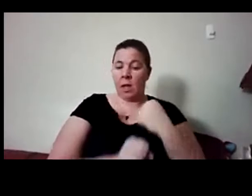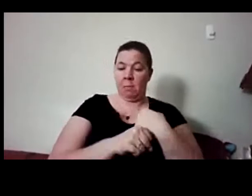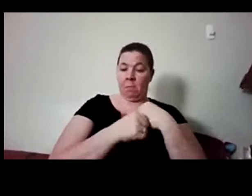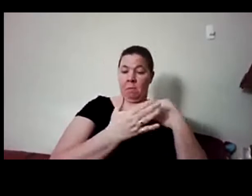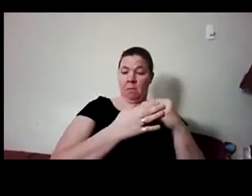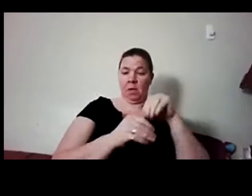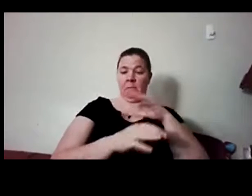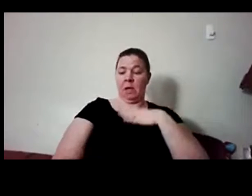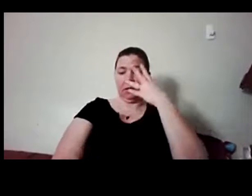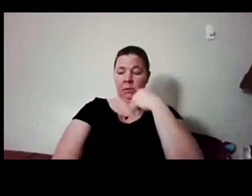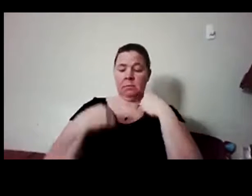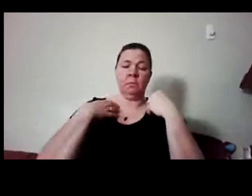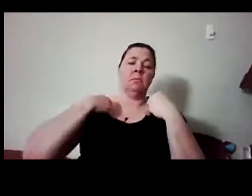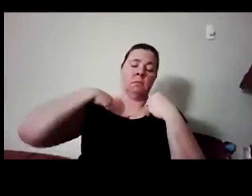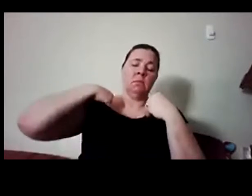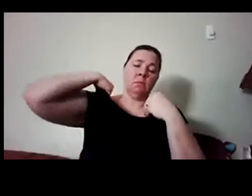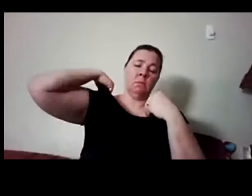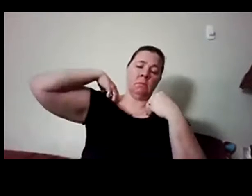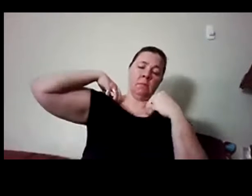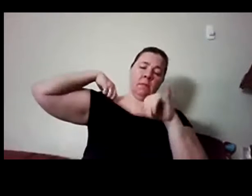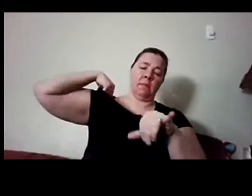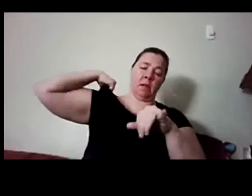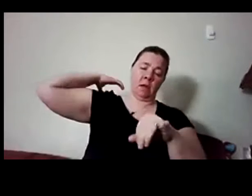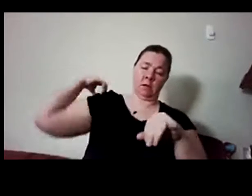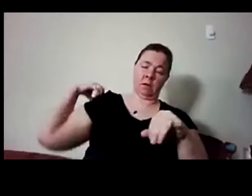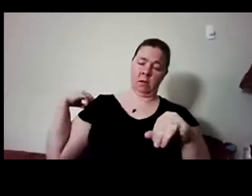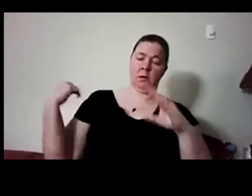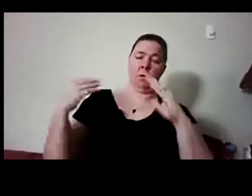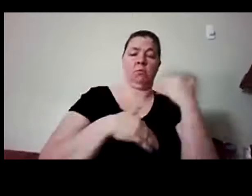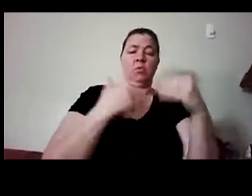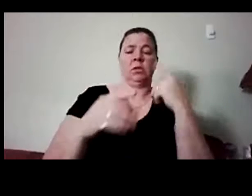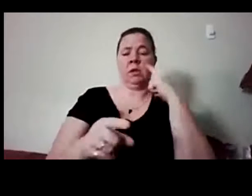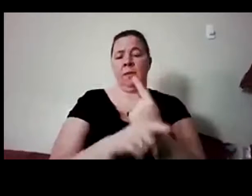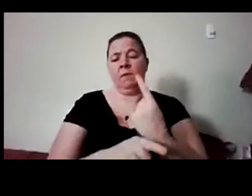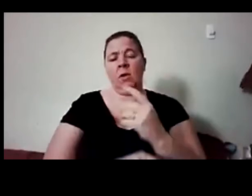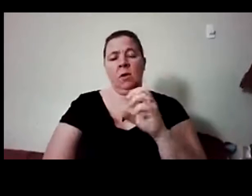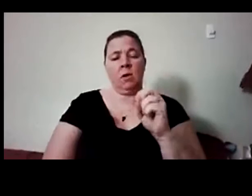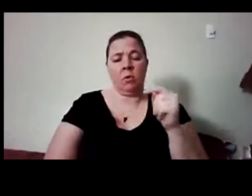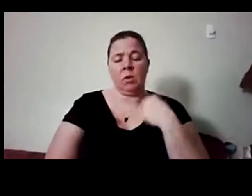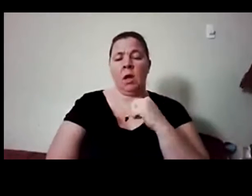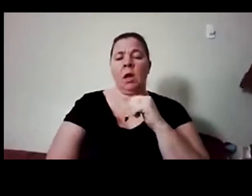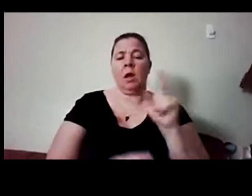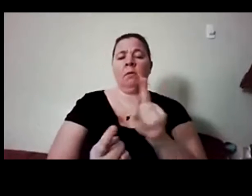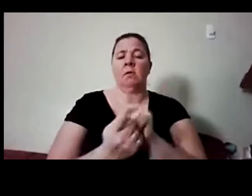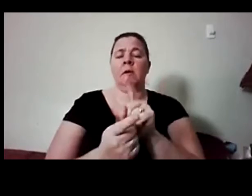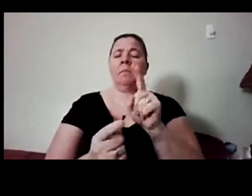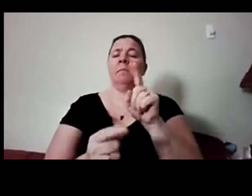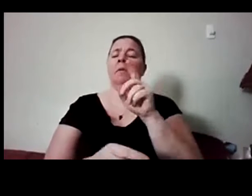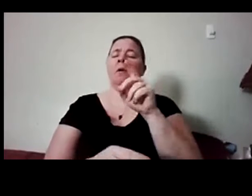I also, in that process of figuring out how to do that, I ran into the works of Mr. Robert